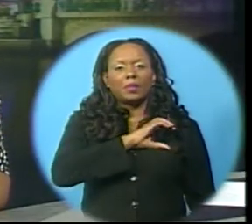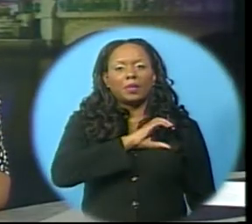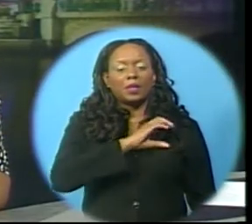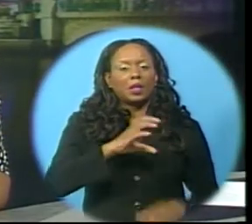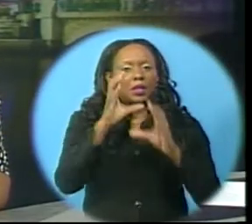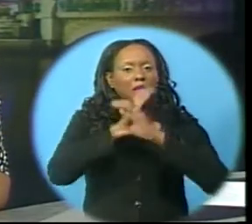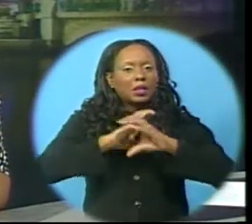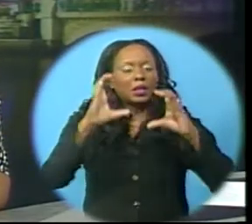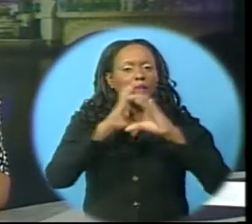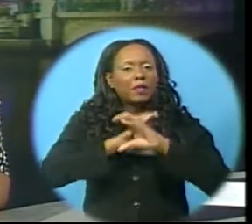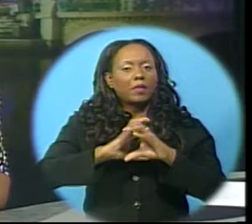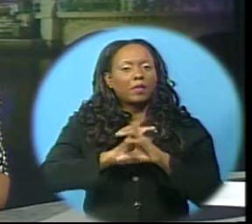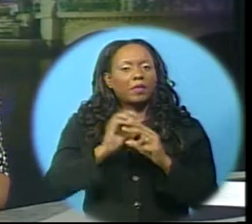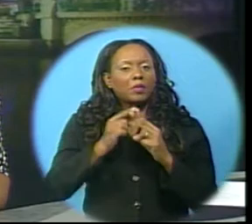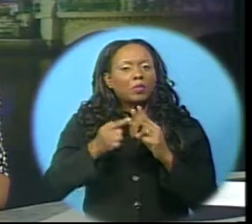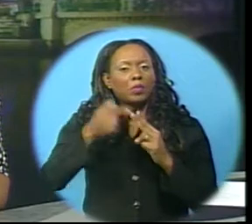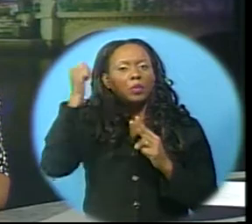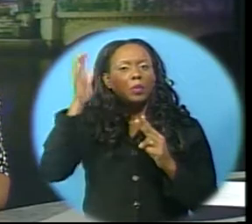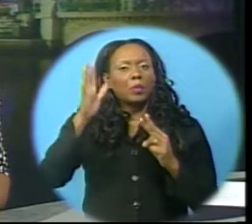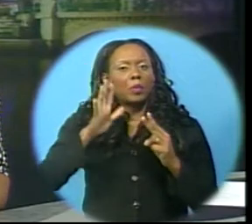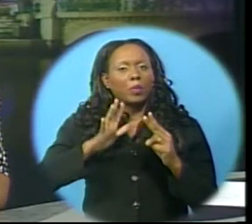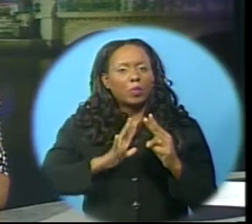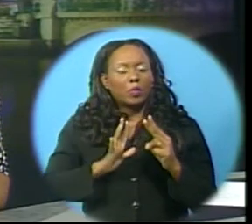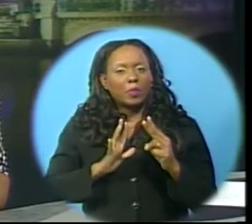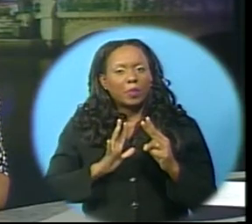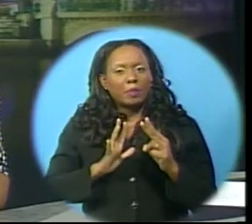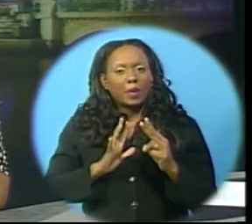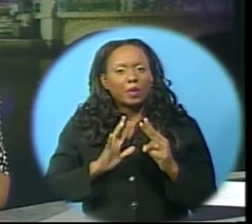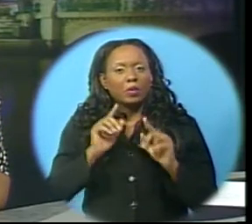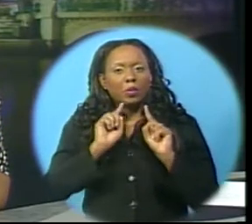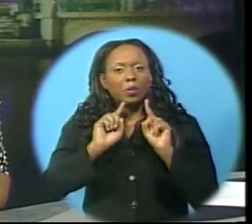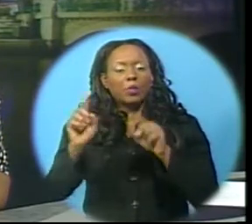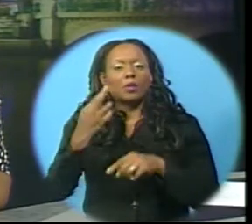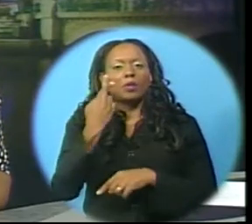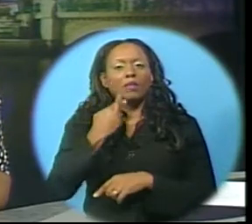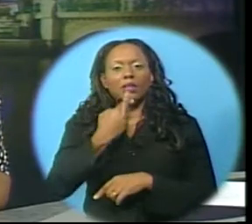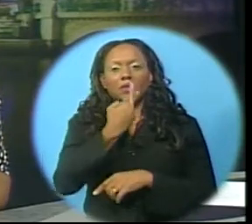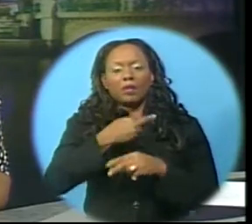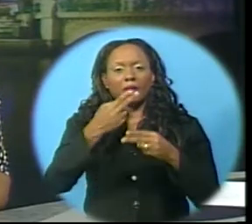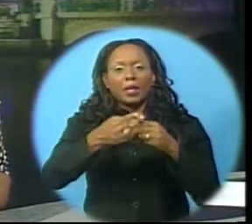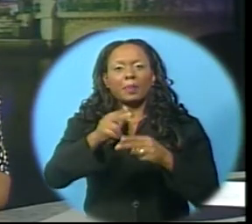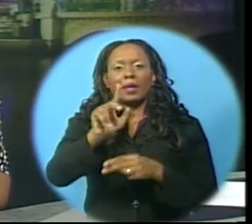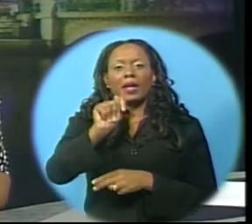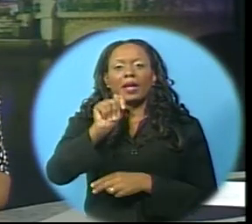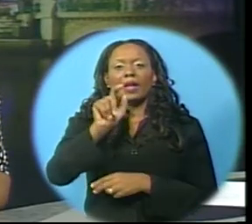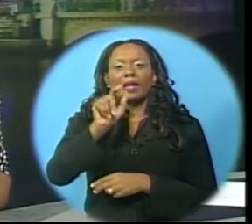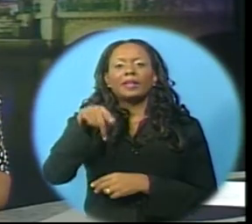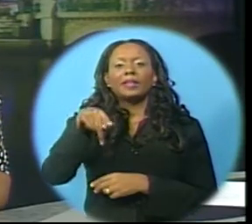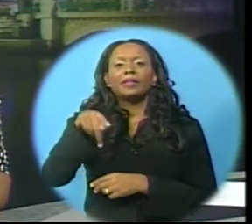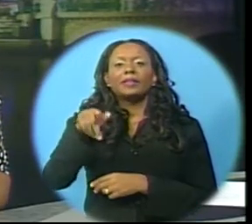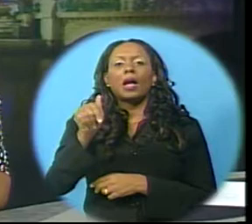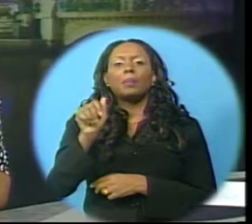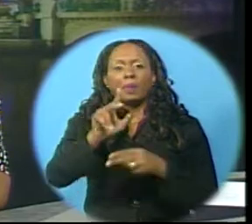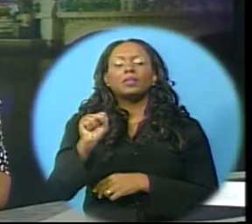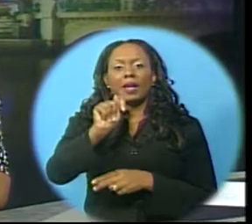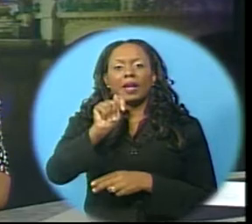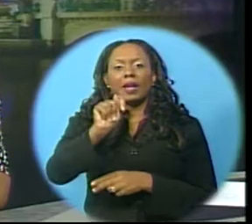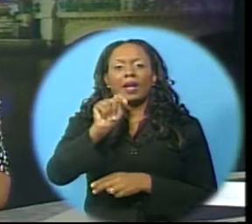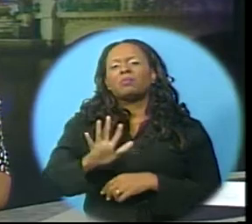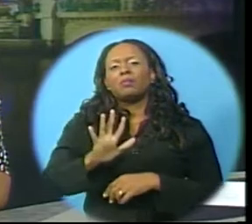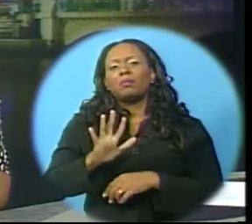Lawmen are hunting down the men who held up the Tapas restaurant in Hastings, Christchurch last night. According to police, around 10:15, 2